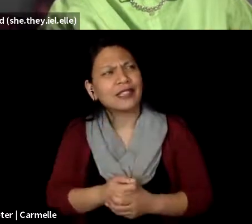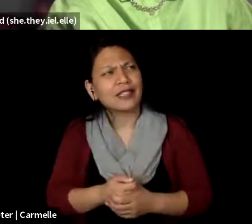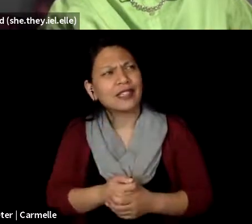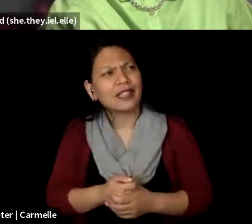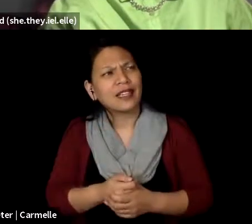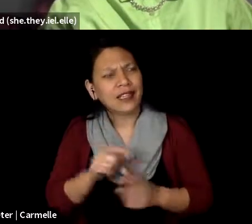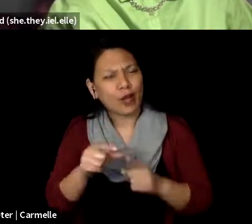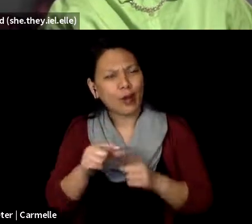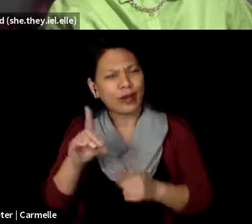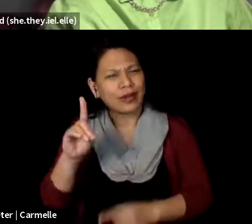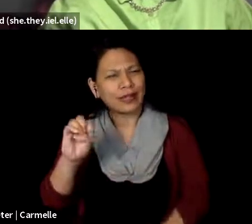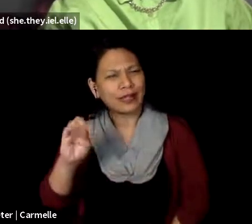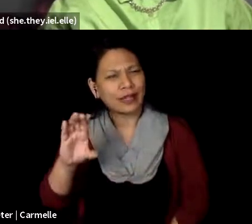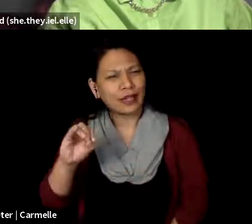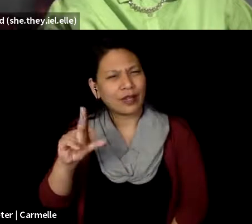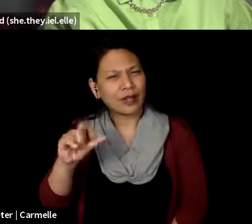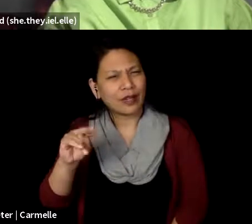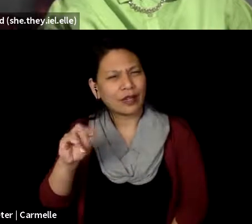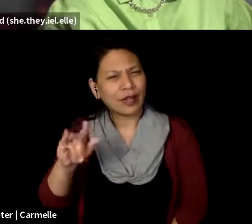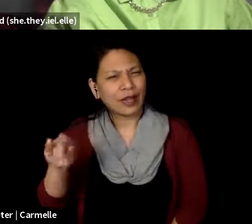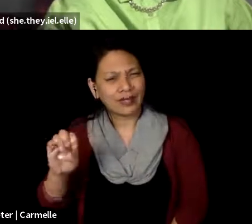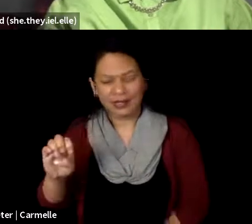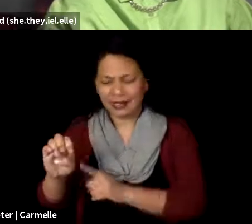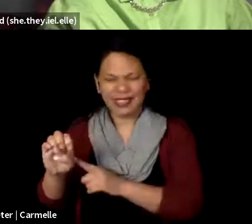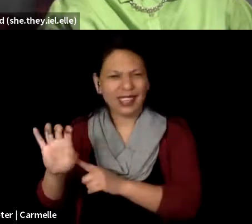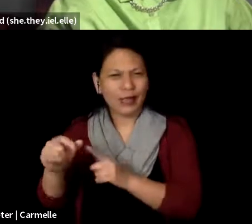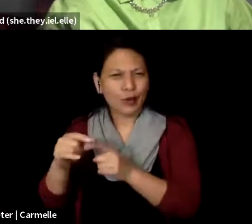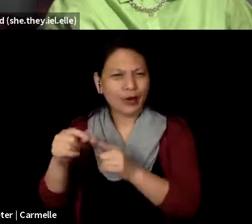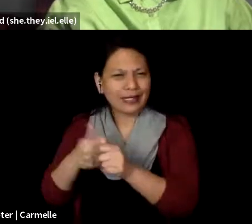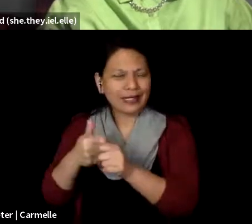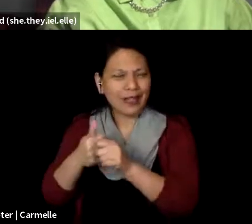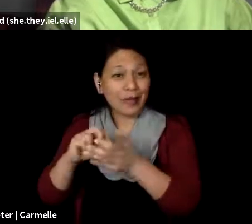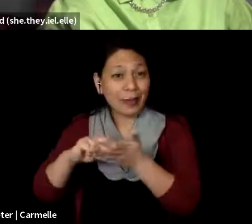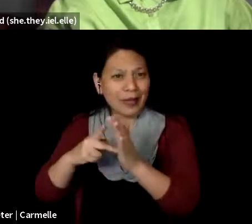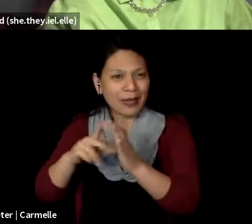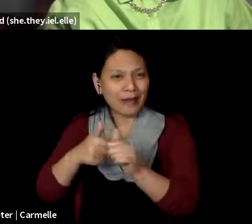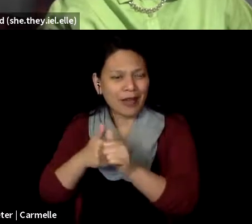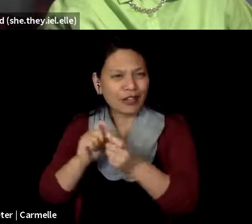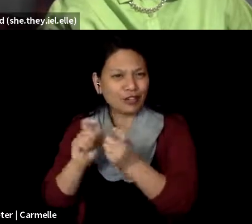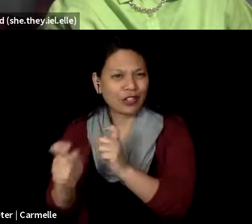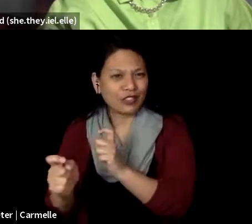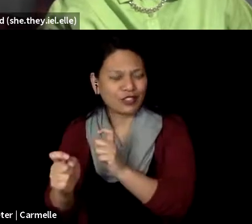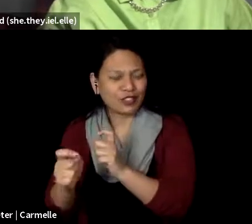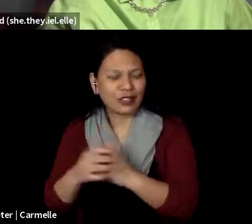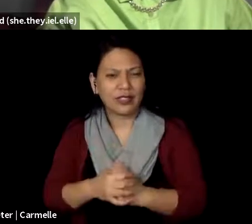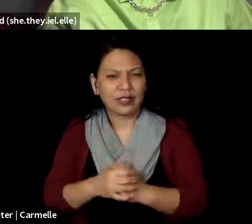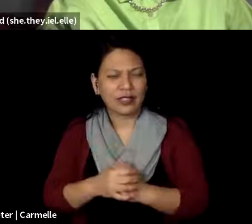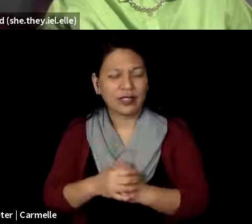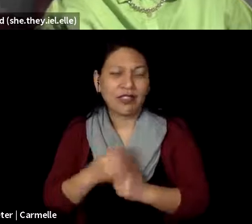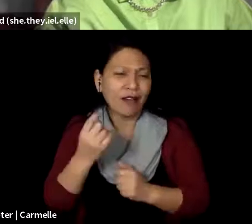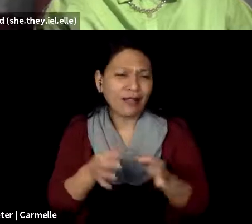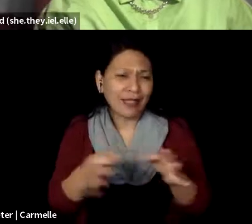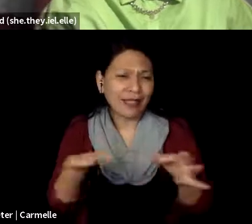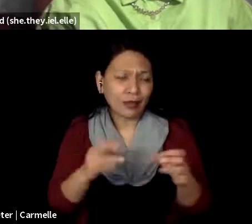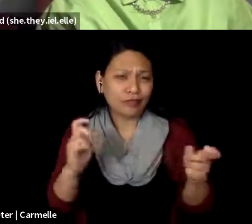decolonize now, I feel, has taken on a different meaning, and it doesn't I don't necessarily know. Language changes all the